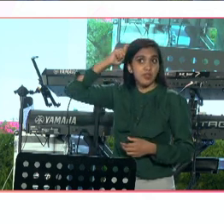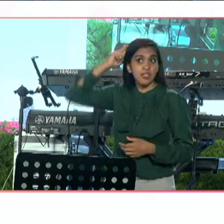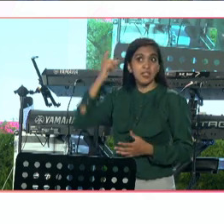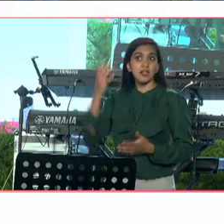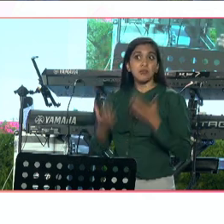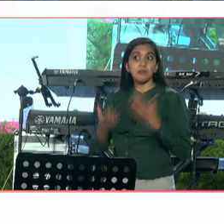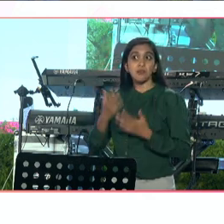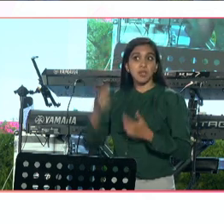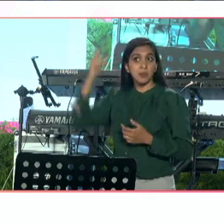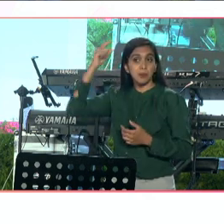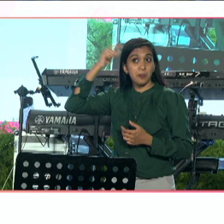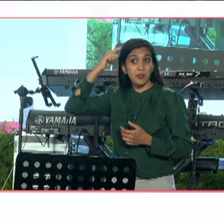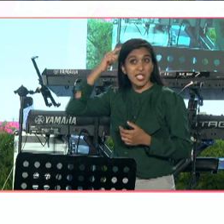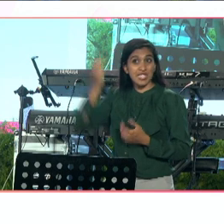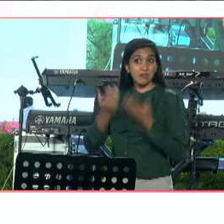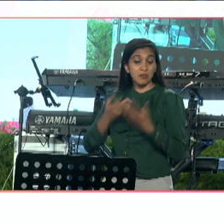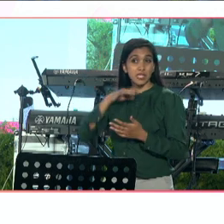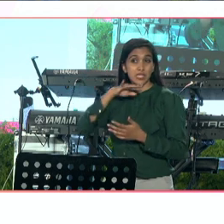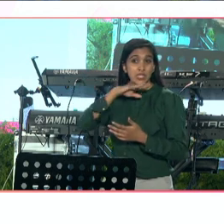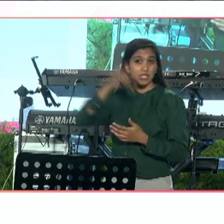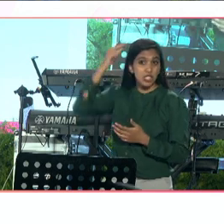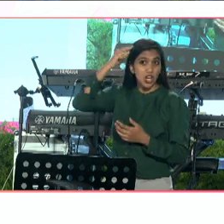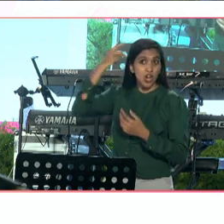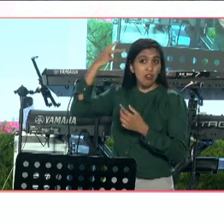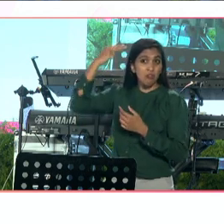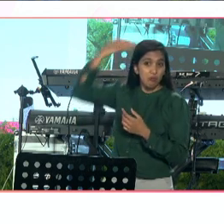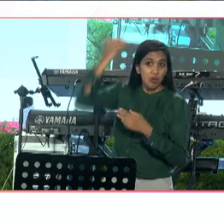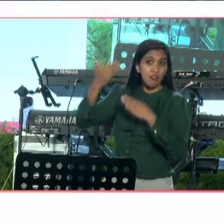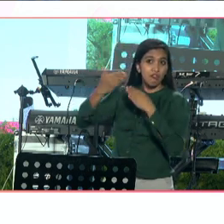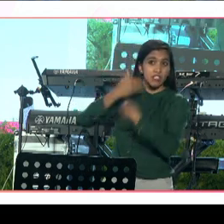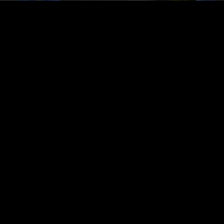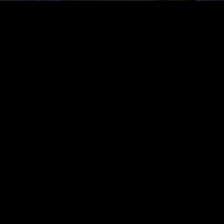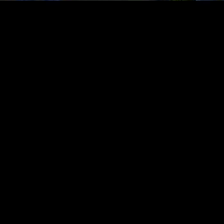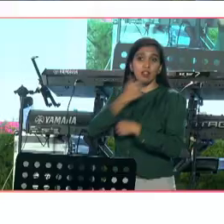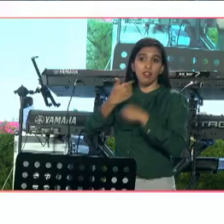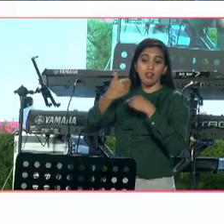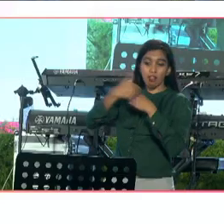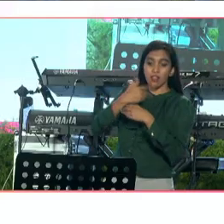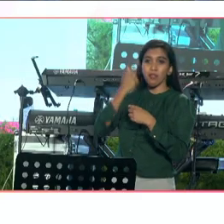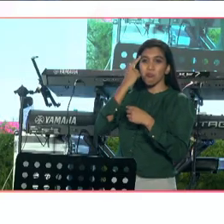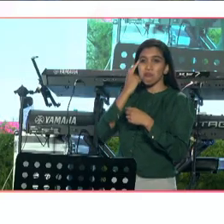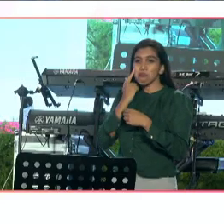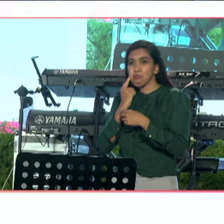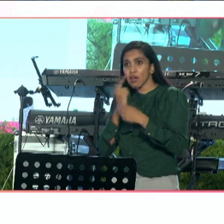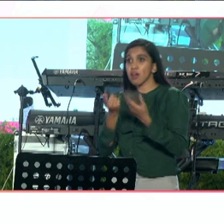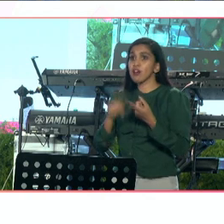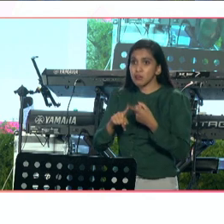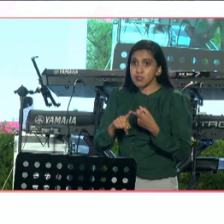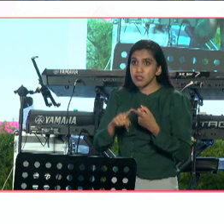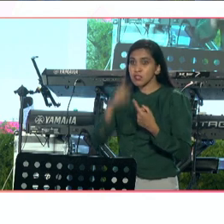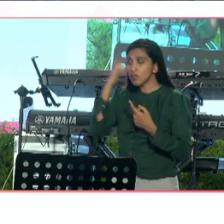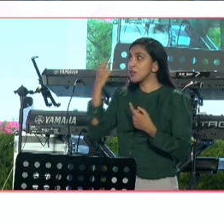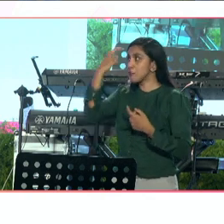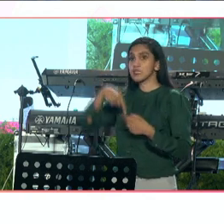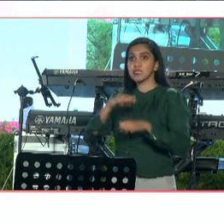a brain infection, nerve damage, and facial paralysis. Even we have one of our friends who is affected with the facial paralysis